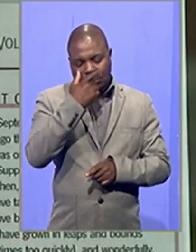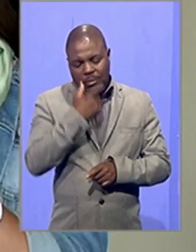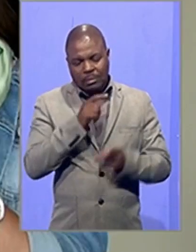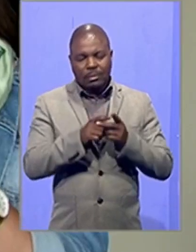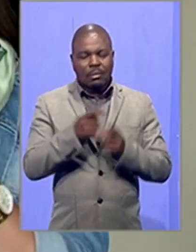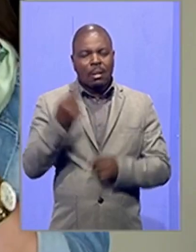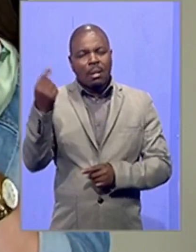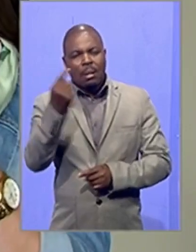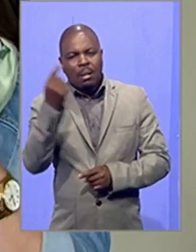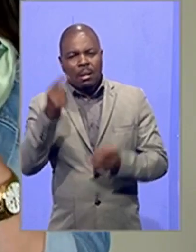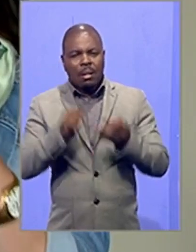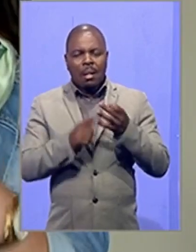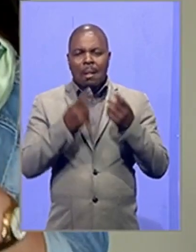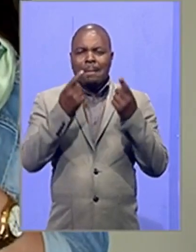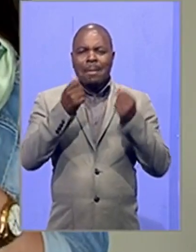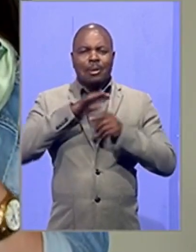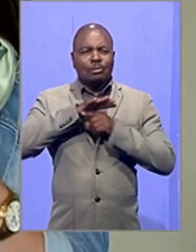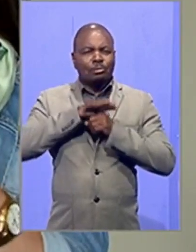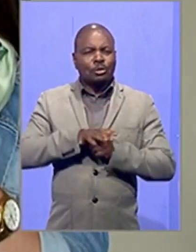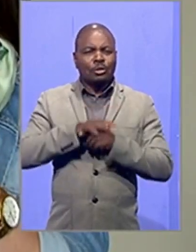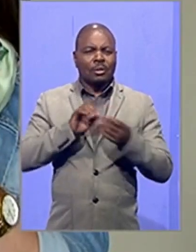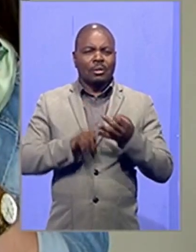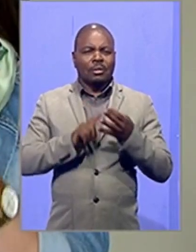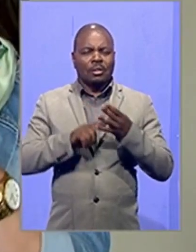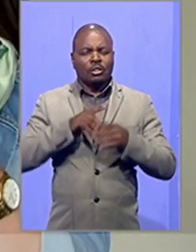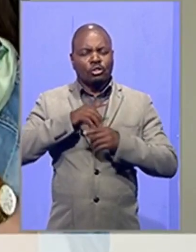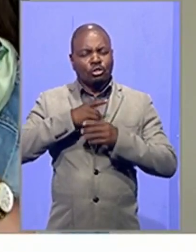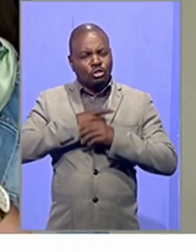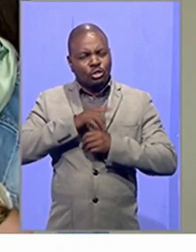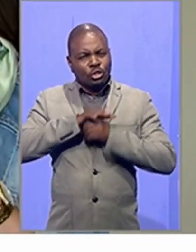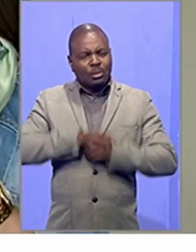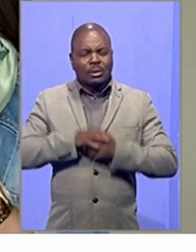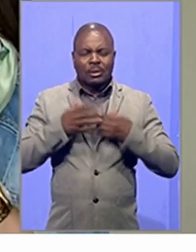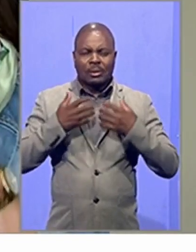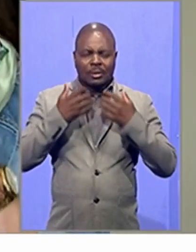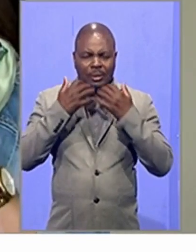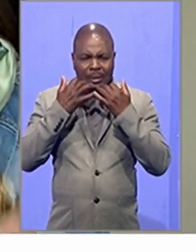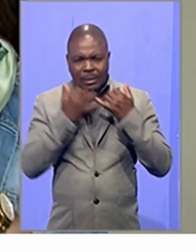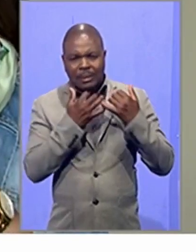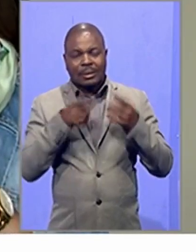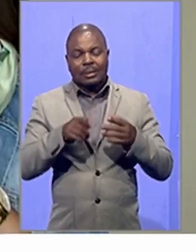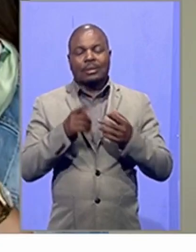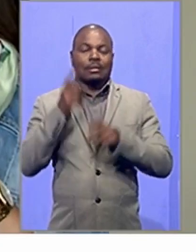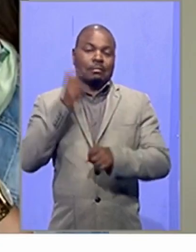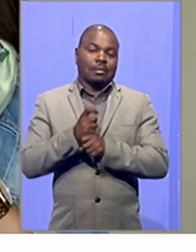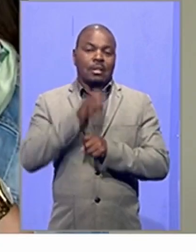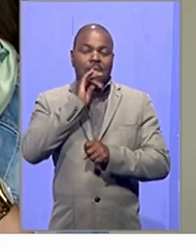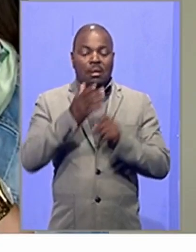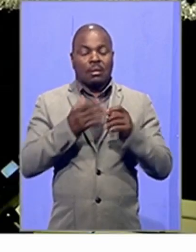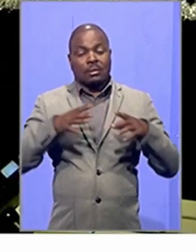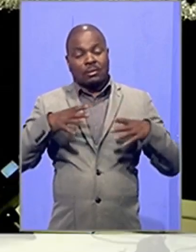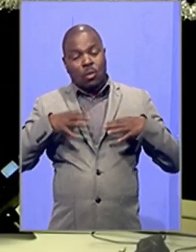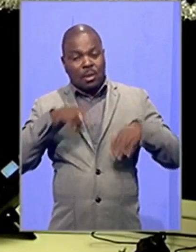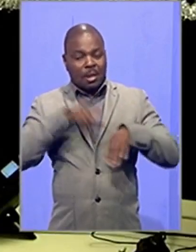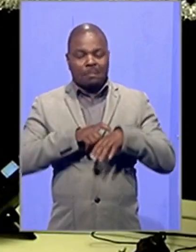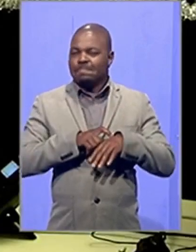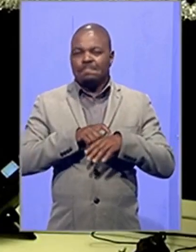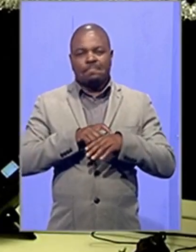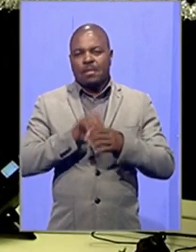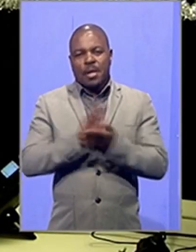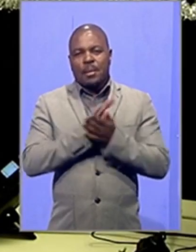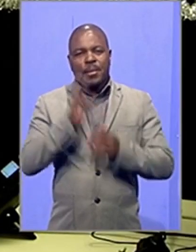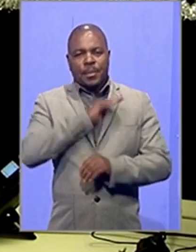or financial pressures, even depression and anxiety can be very difficult for them going into the holiday season. Mokgatlo